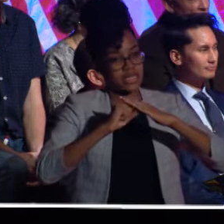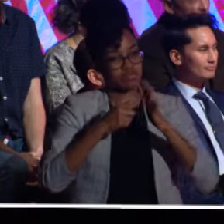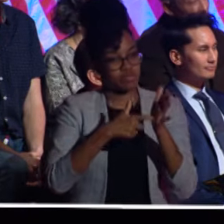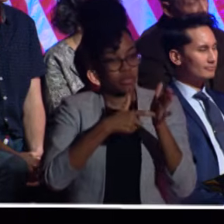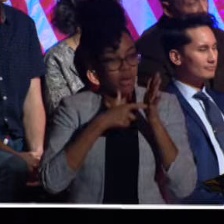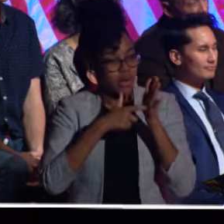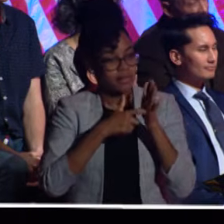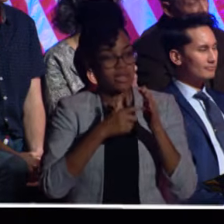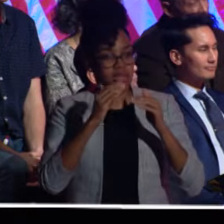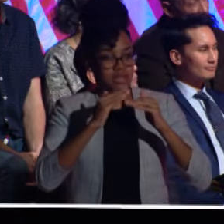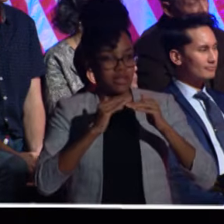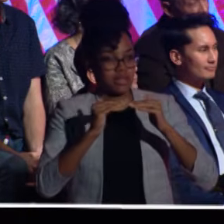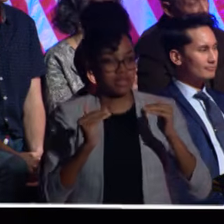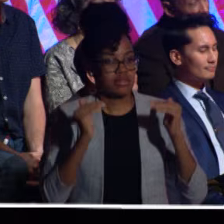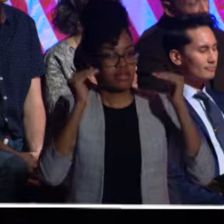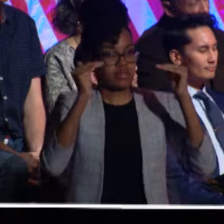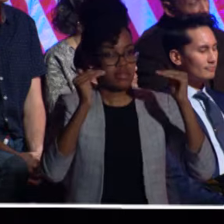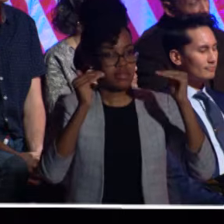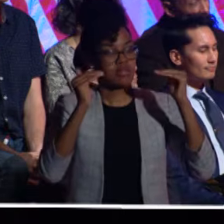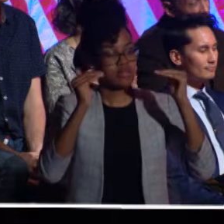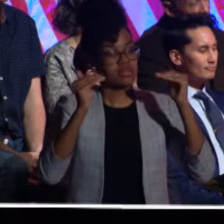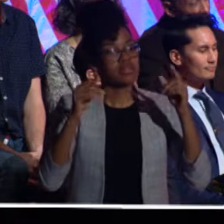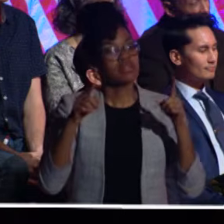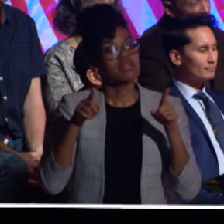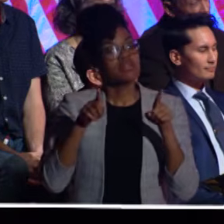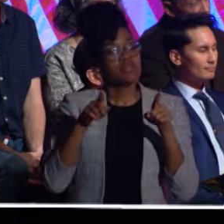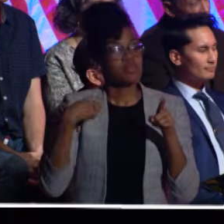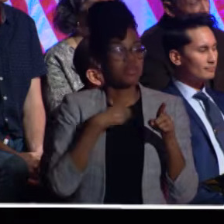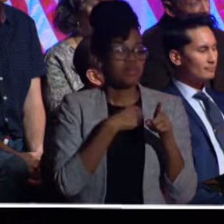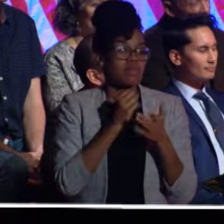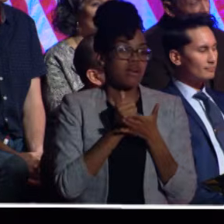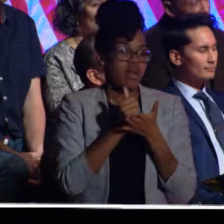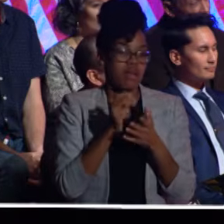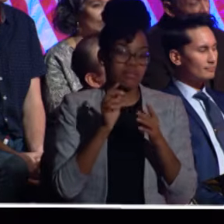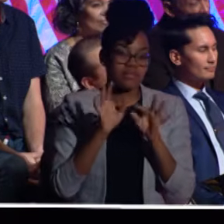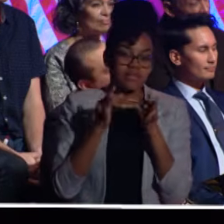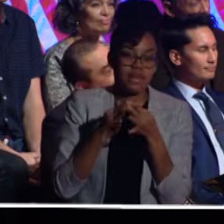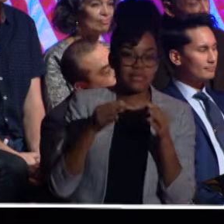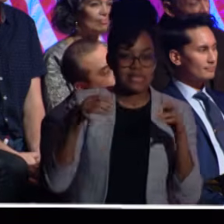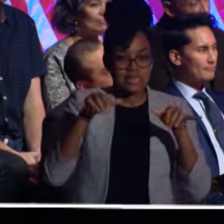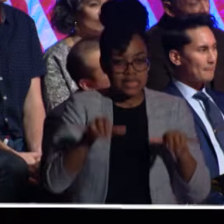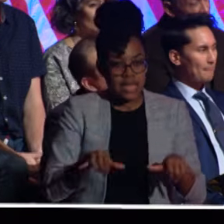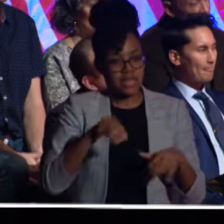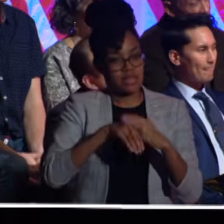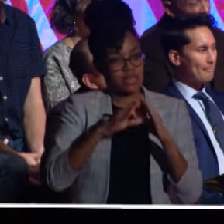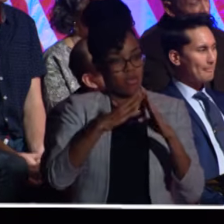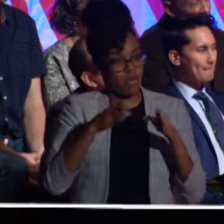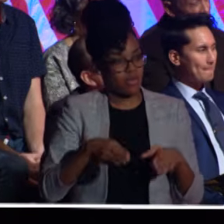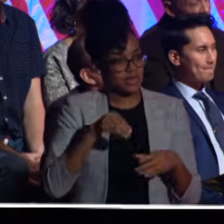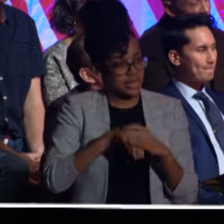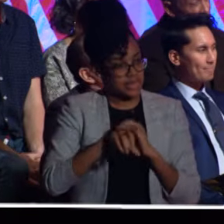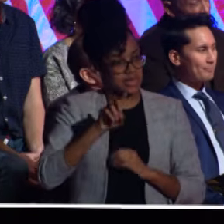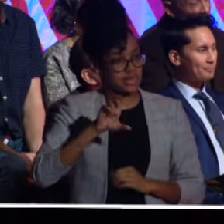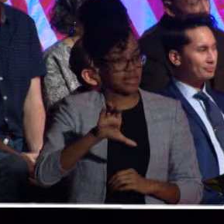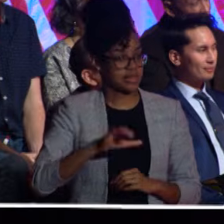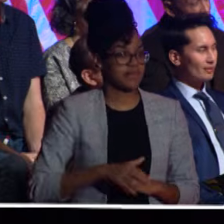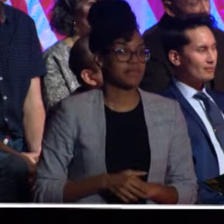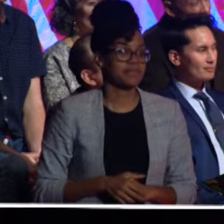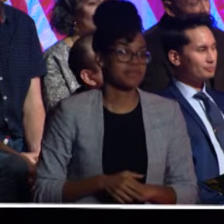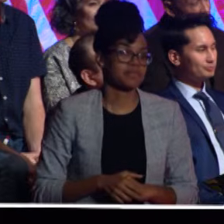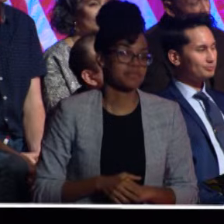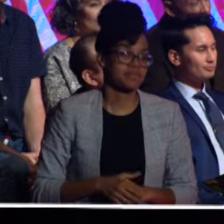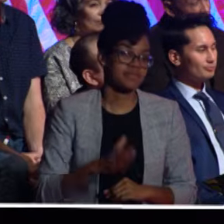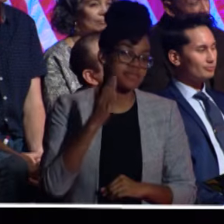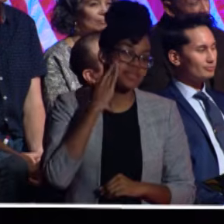$200. Again, this is how we will help families stay in DC. But as I said last week at the National League of Cities, places